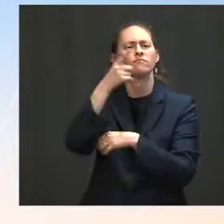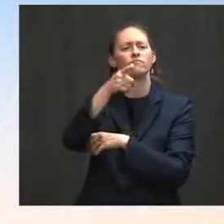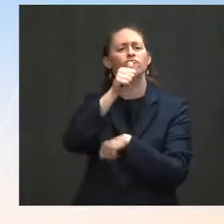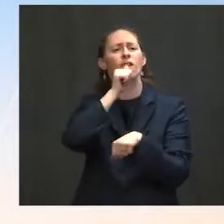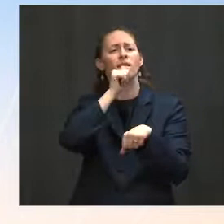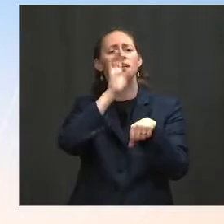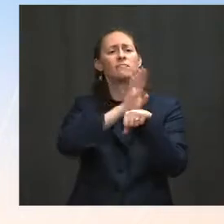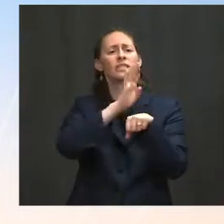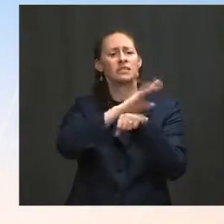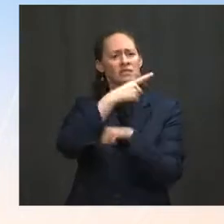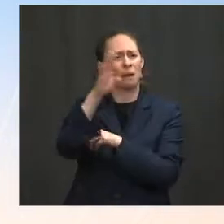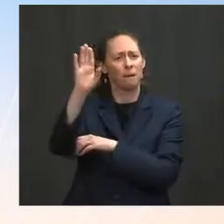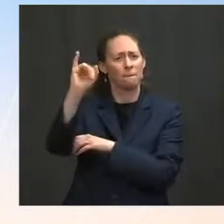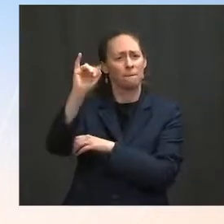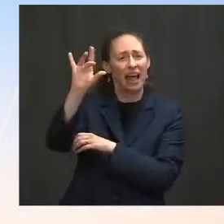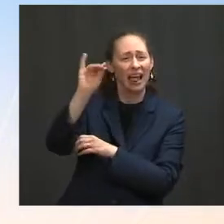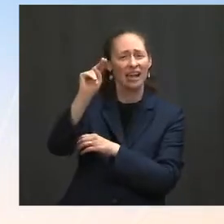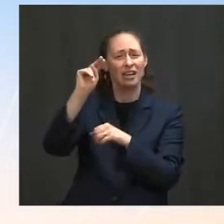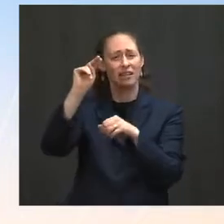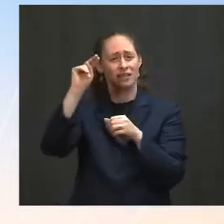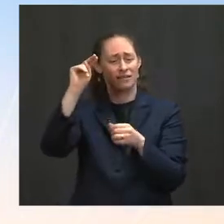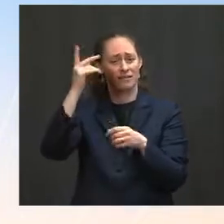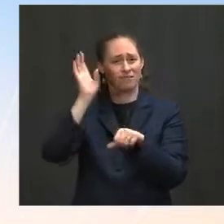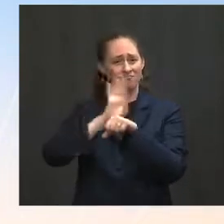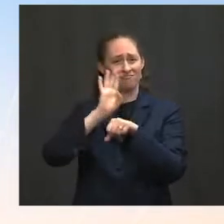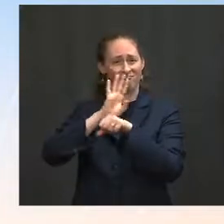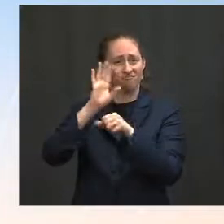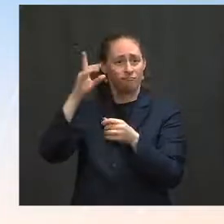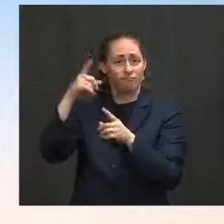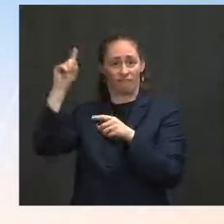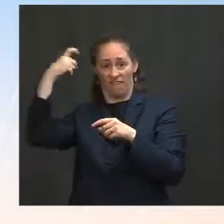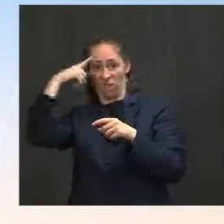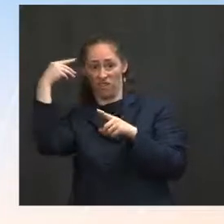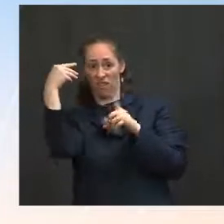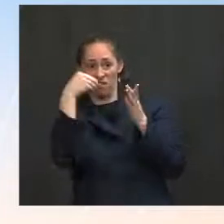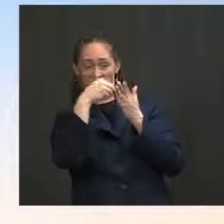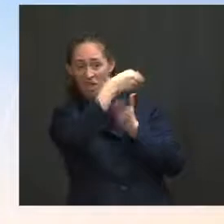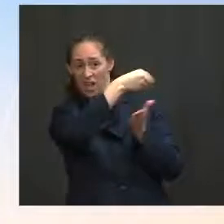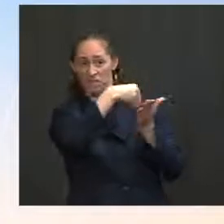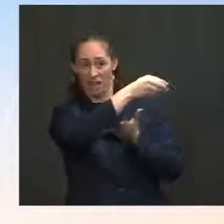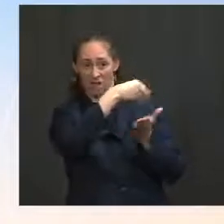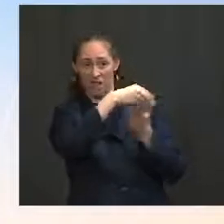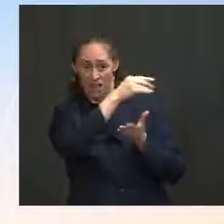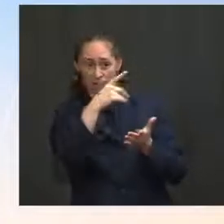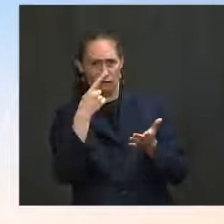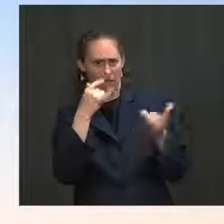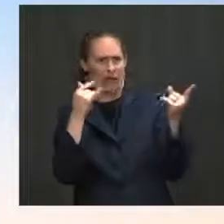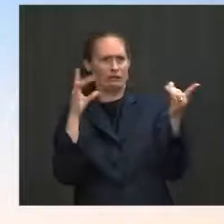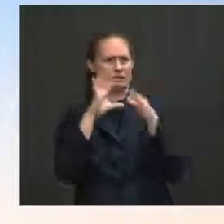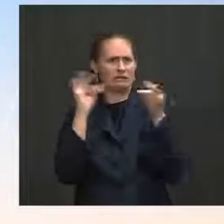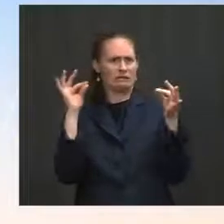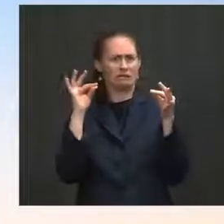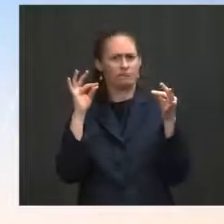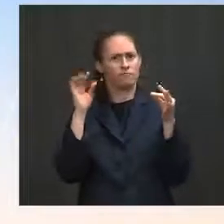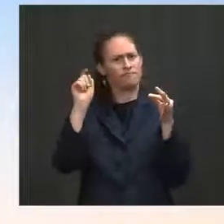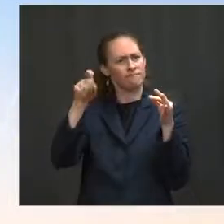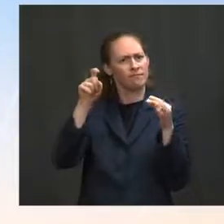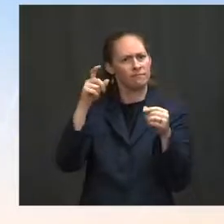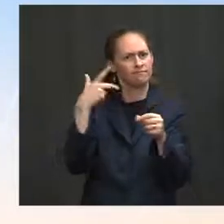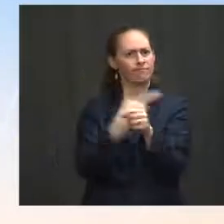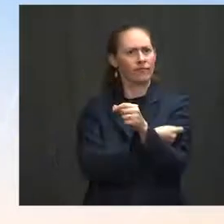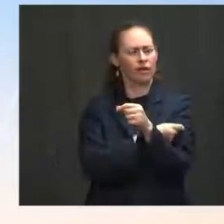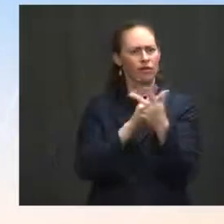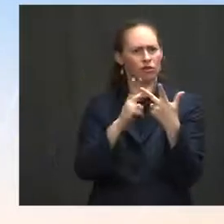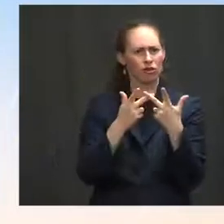federal government, and it's a key part of probably the most important effort you're working on right now. Mm-hmm. Given that, is it still not appropriate to coordinate on messaging that might confuse